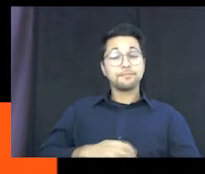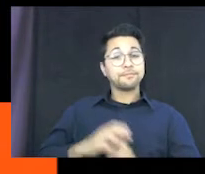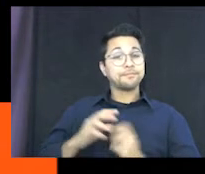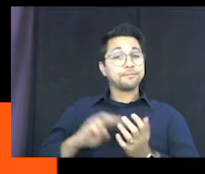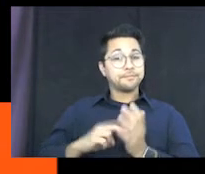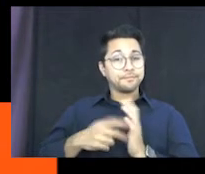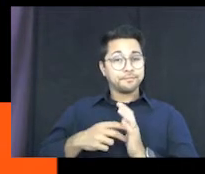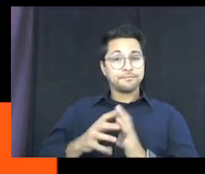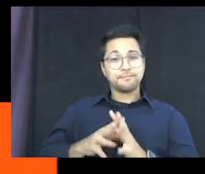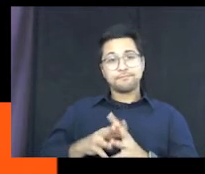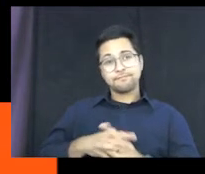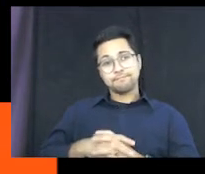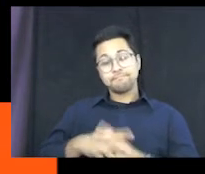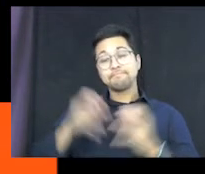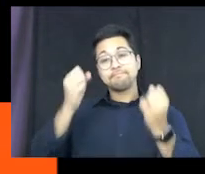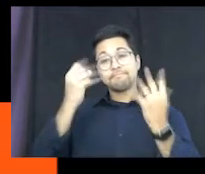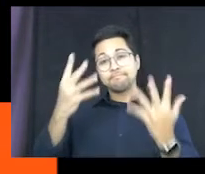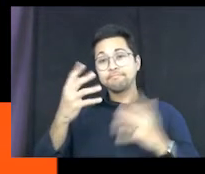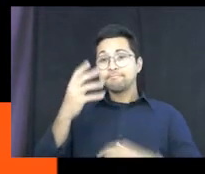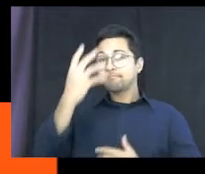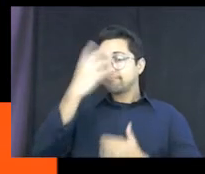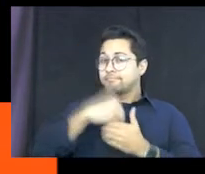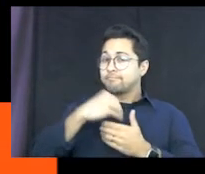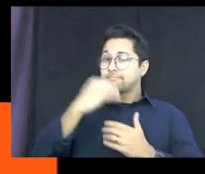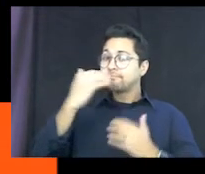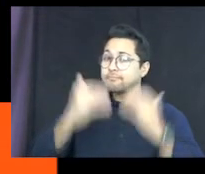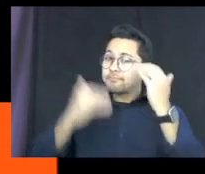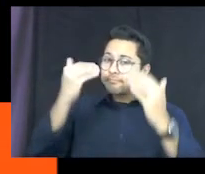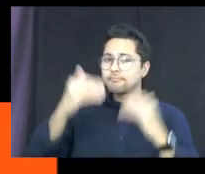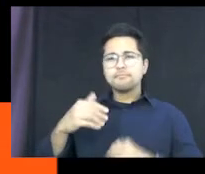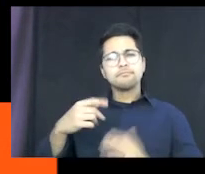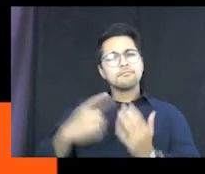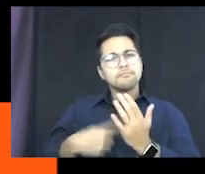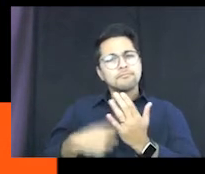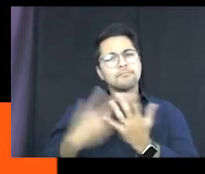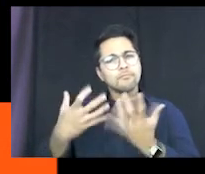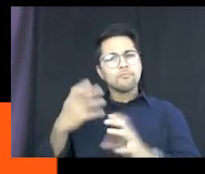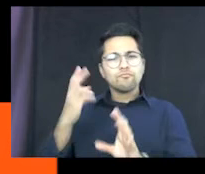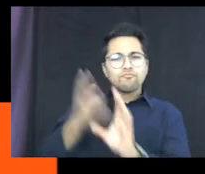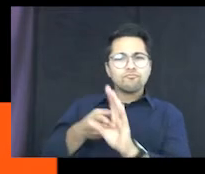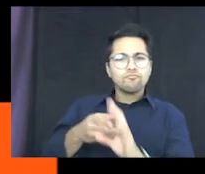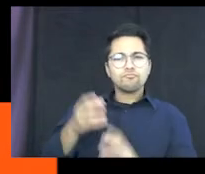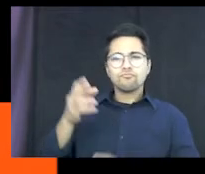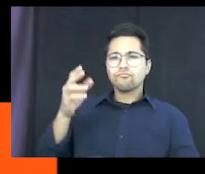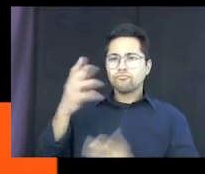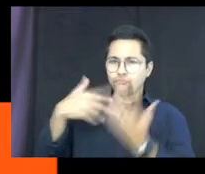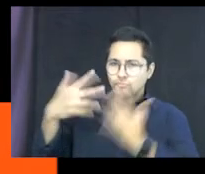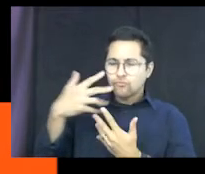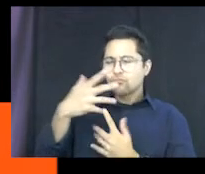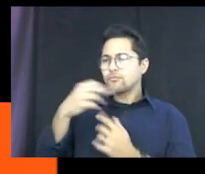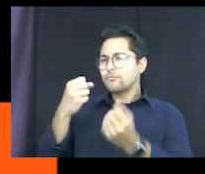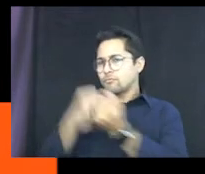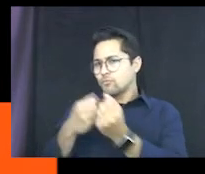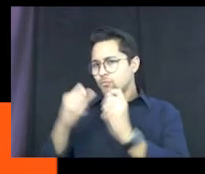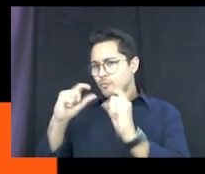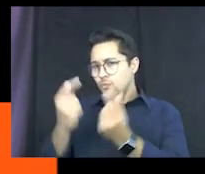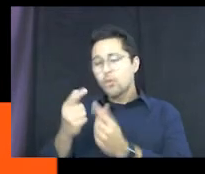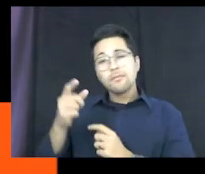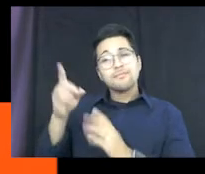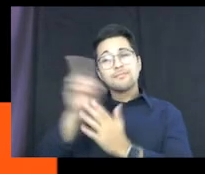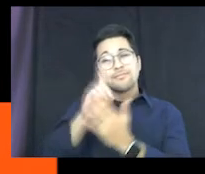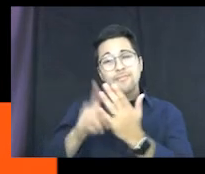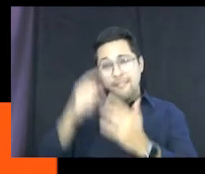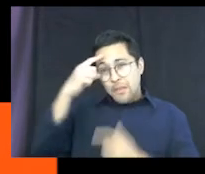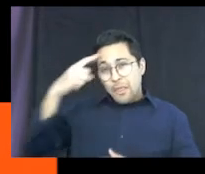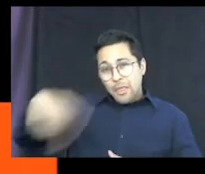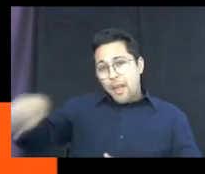Therefore, many autistic adults often want to join social and support groups designed for them